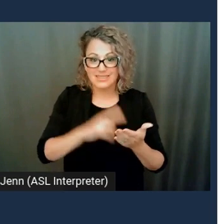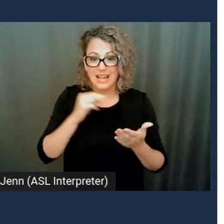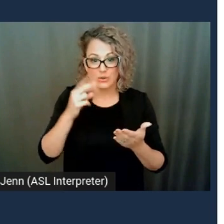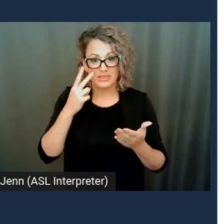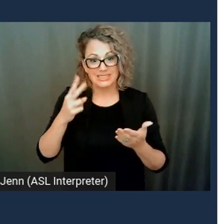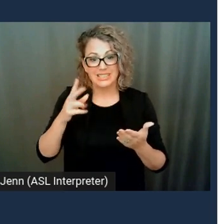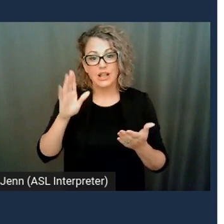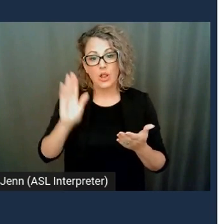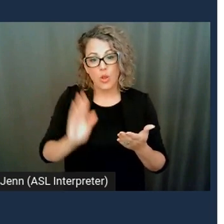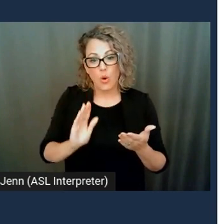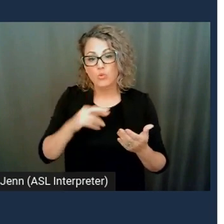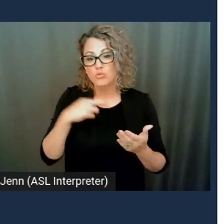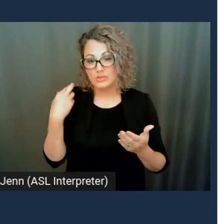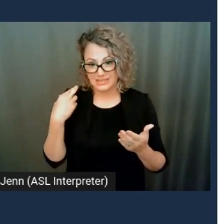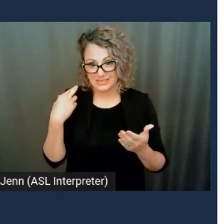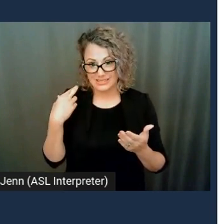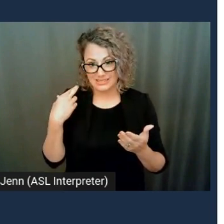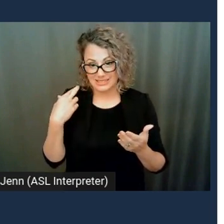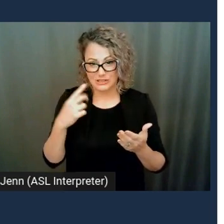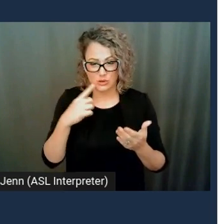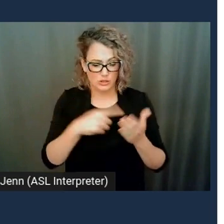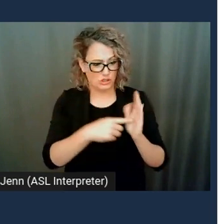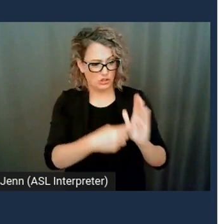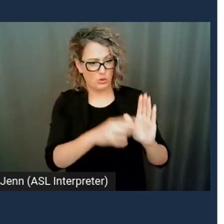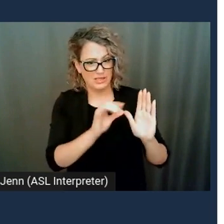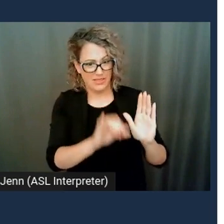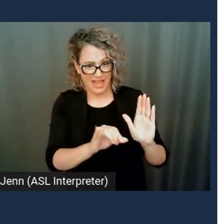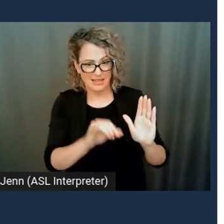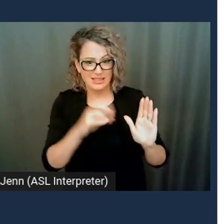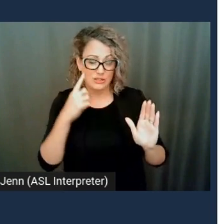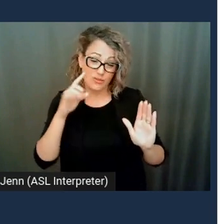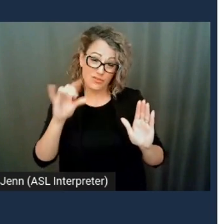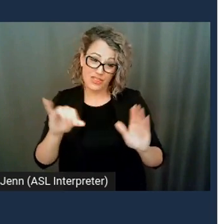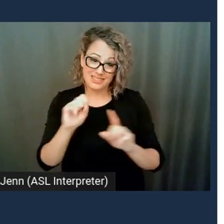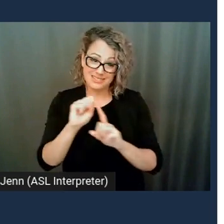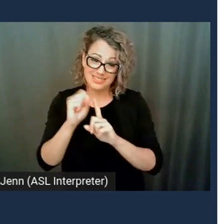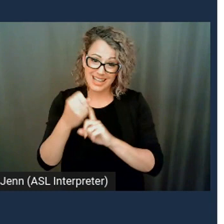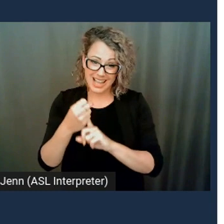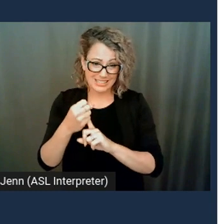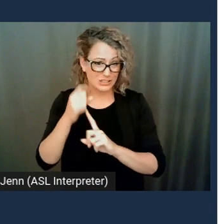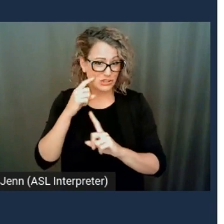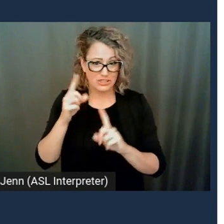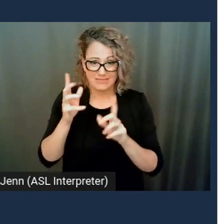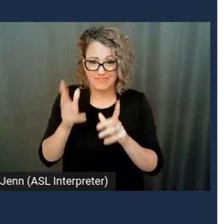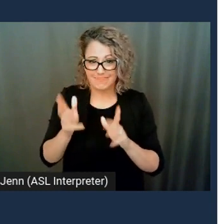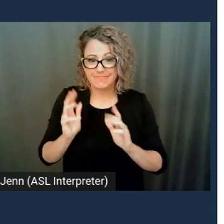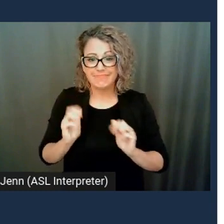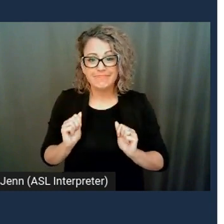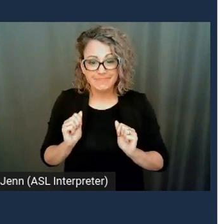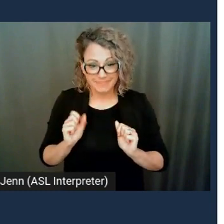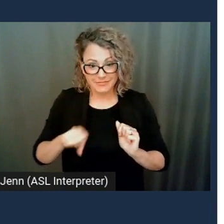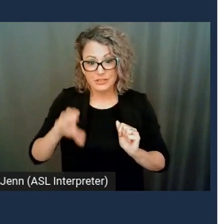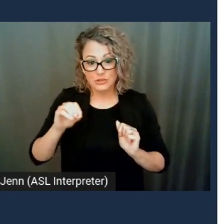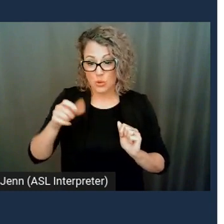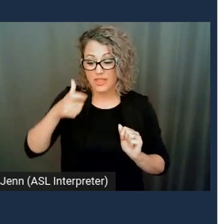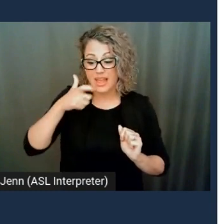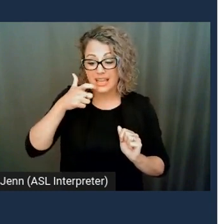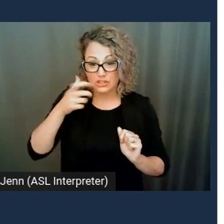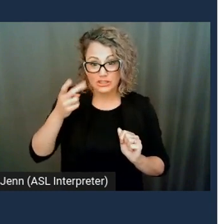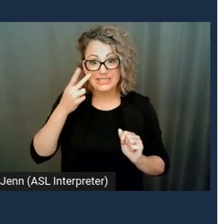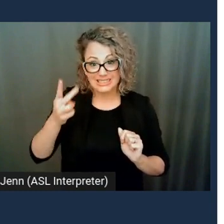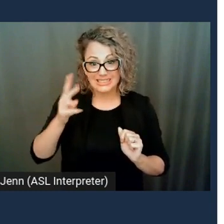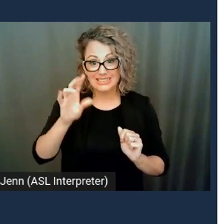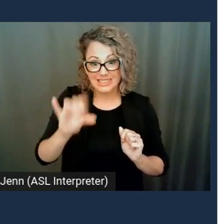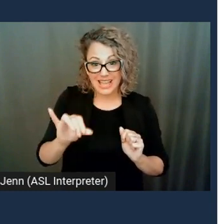status shows as not enrolled, and fraud risk is displayed as determined. The agent sees the opt-out and enroll